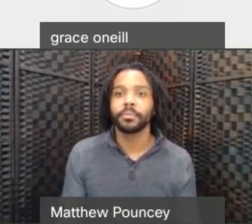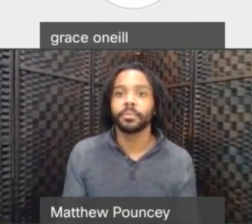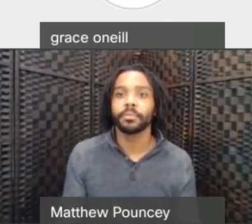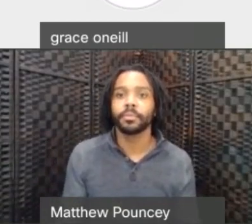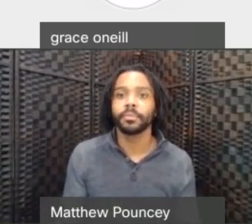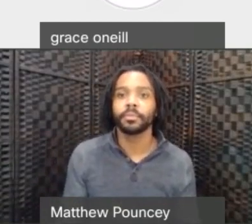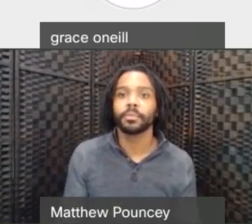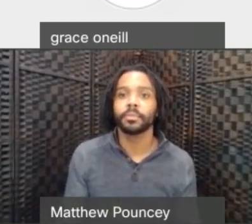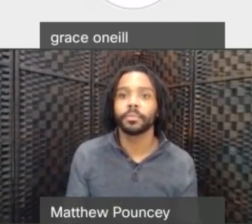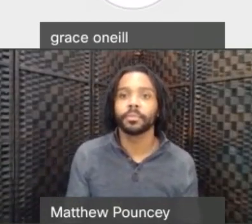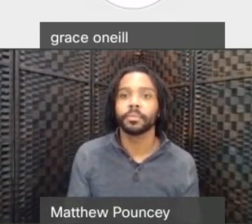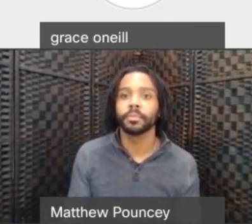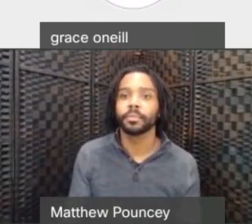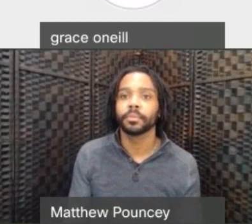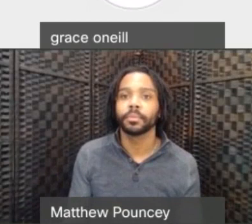So,